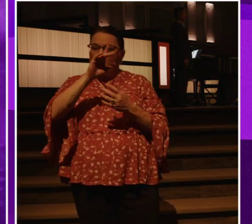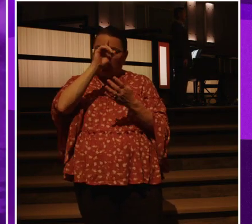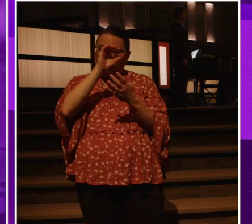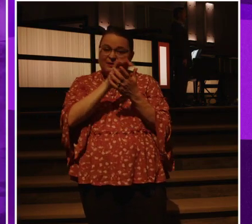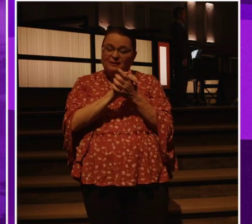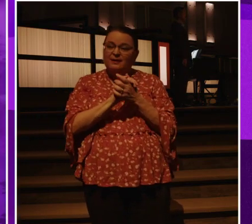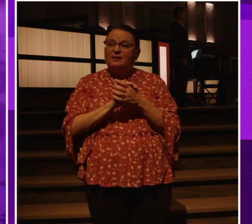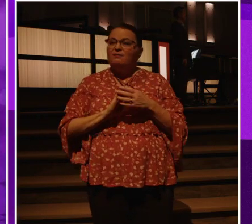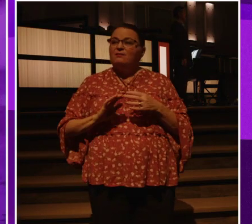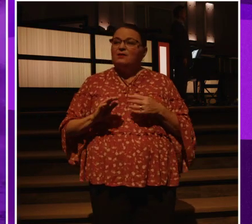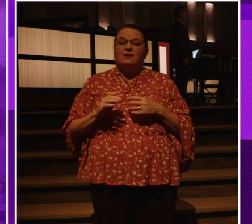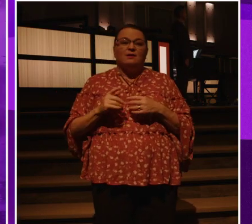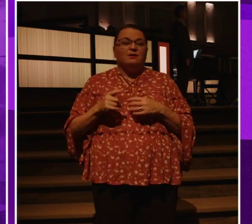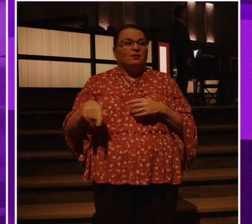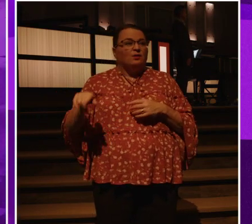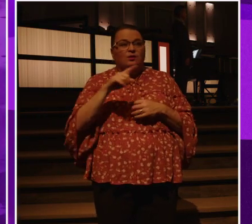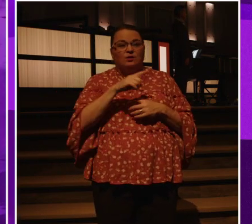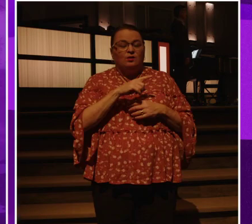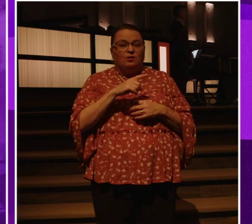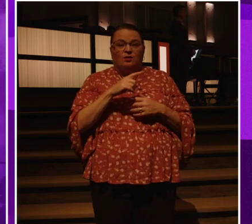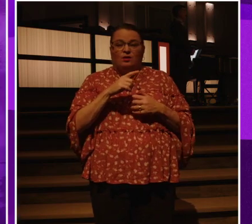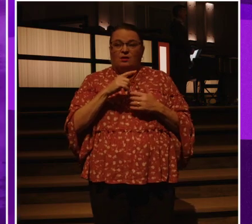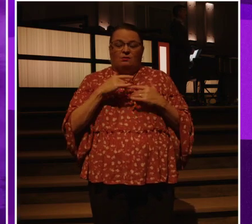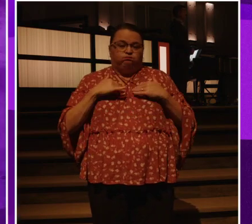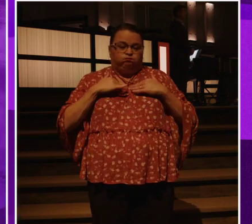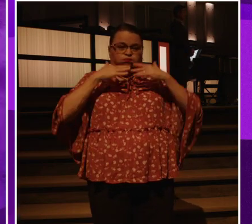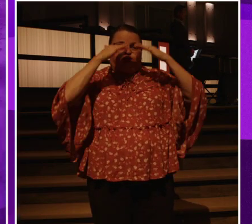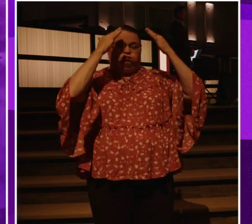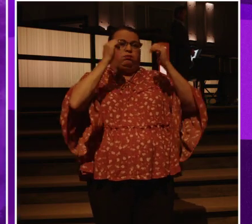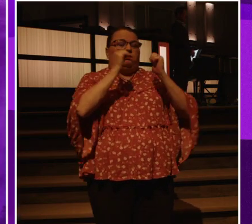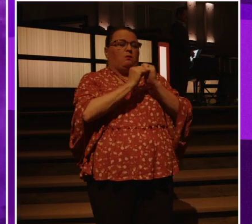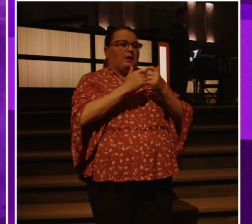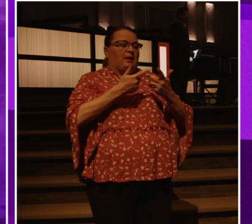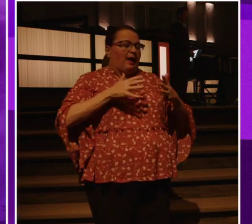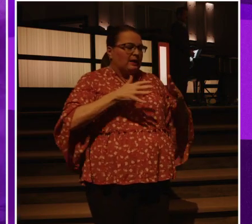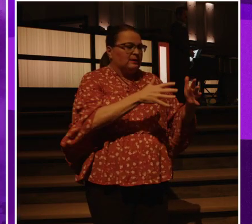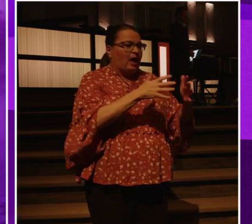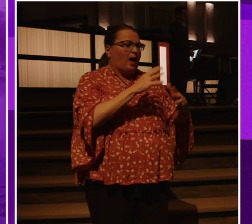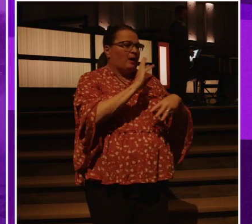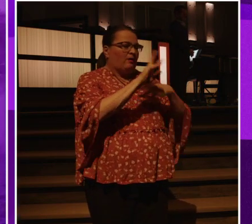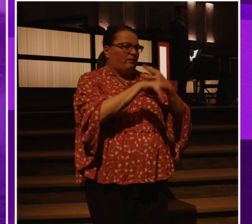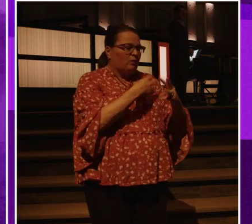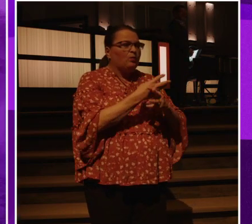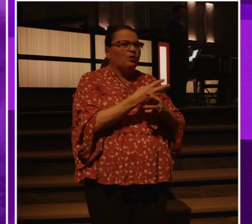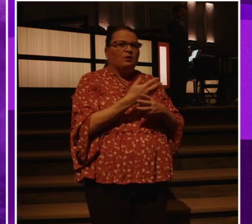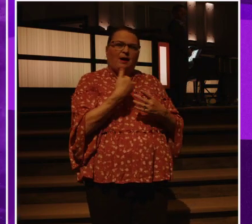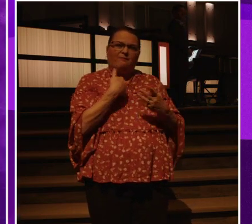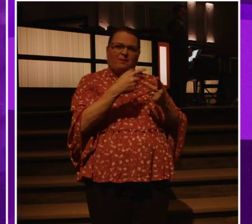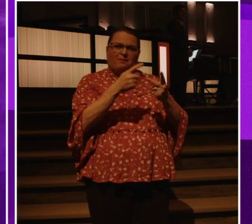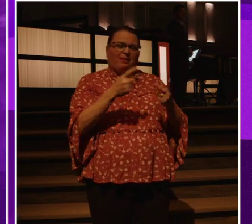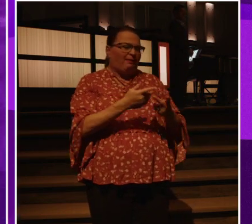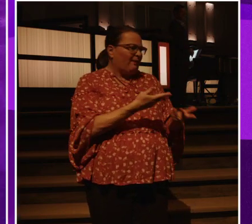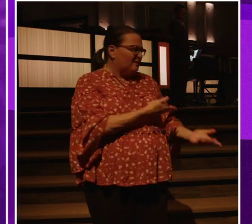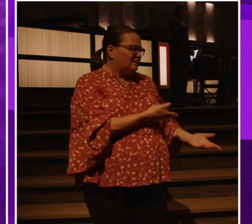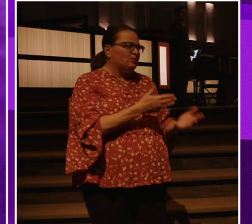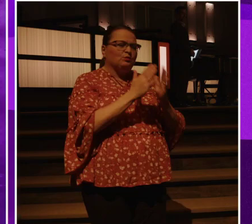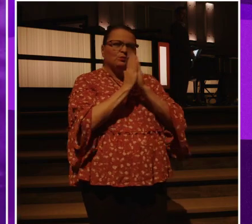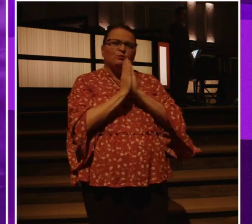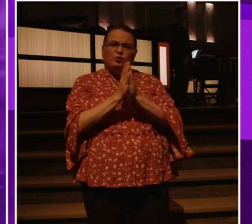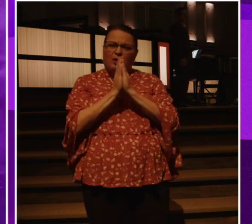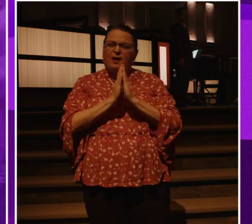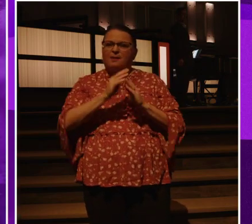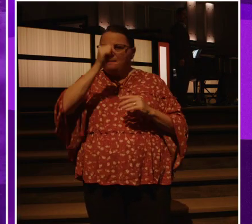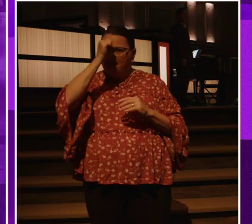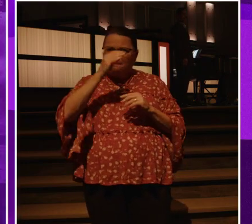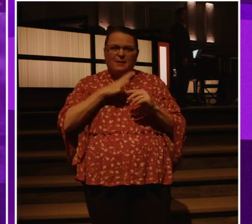Central Baptist Church, we want to make sure this never replaces your commitment to a local body of believers. A local church is the primary means God uses